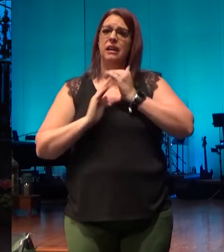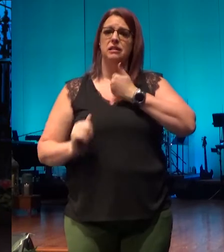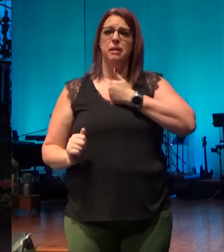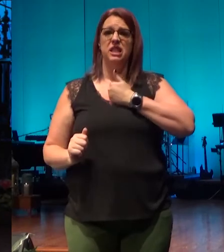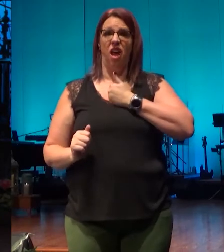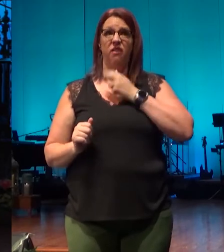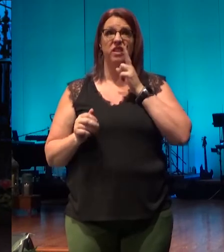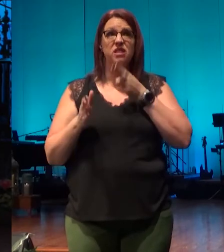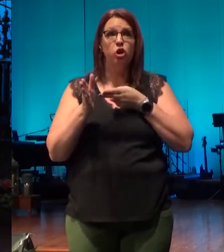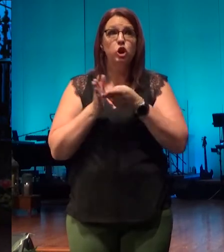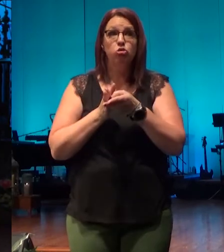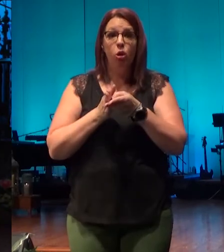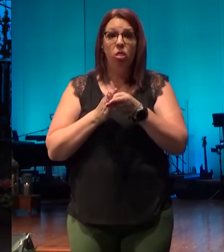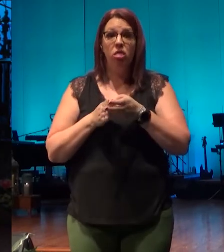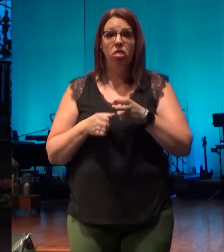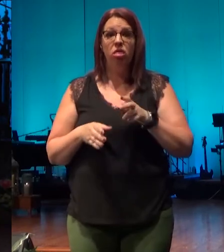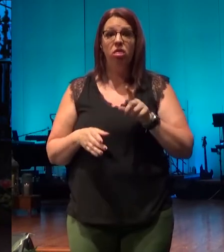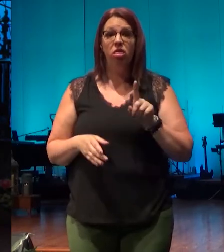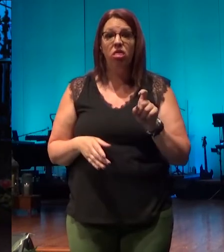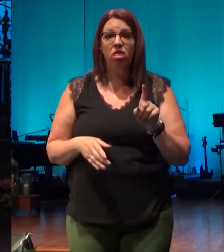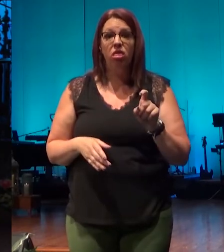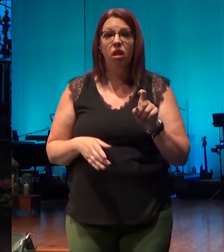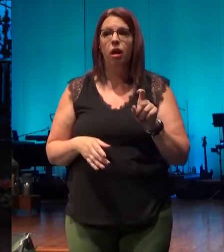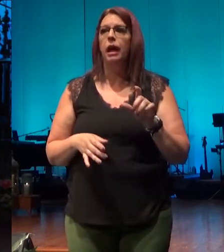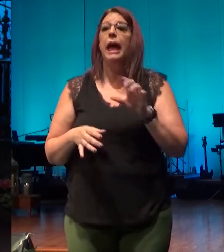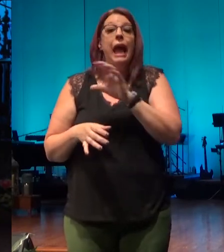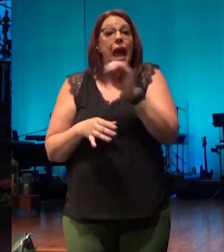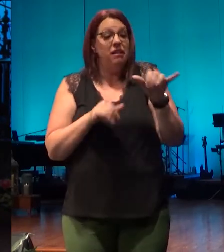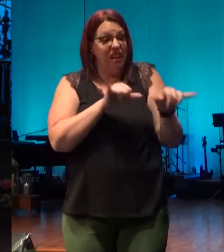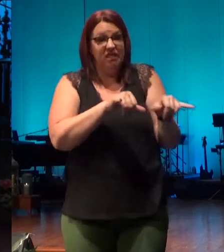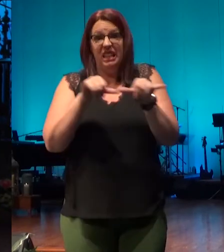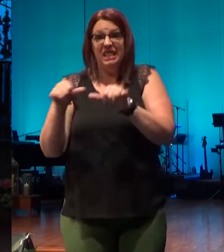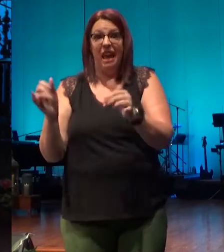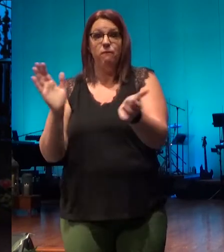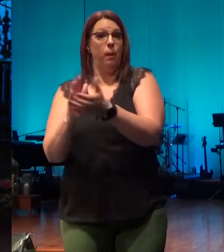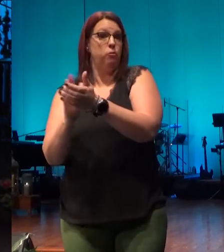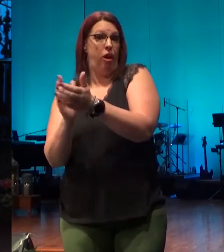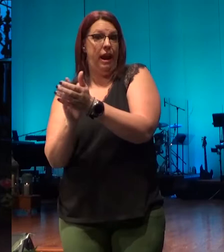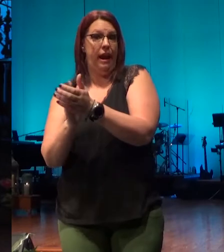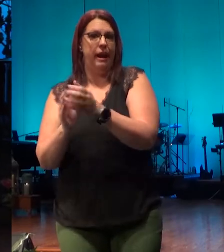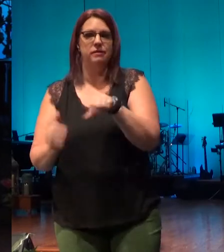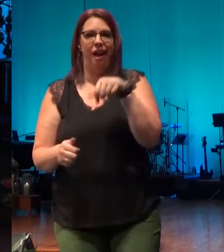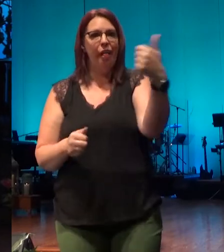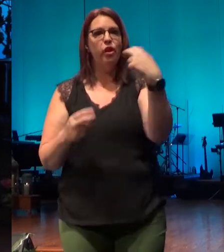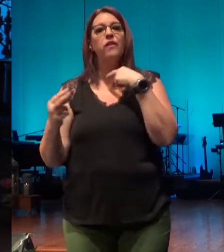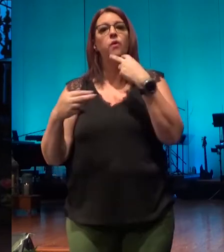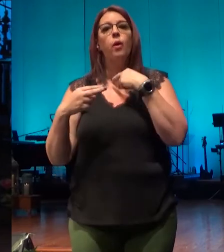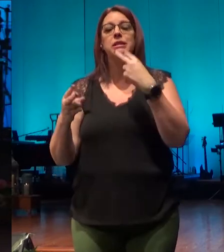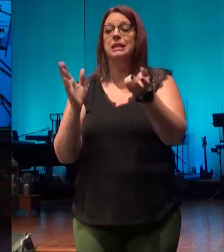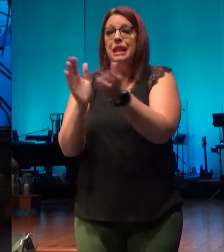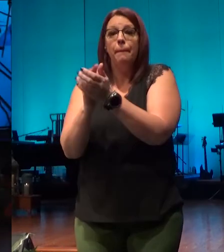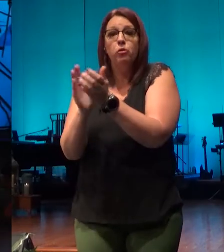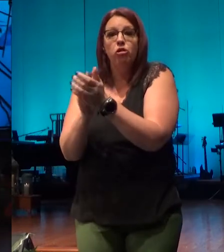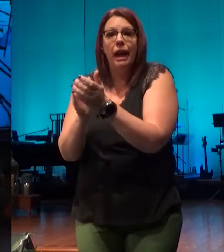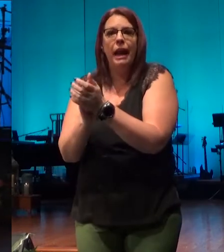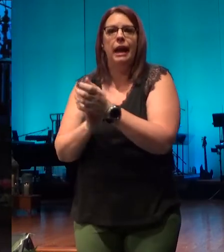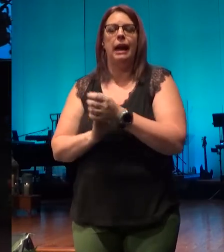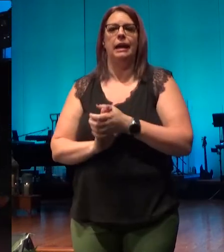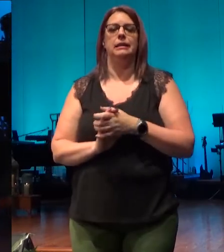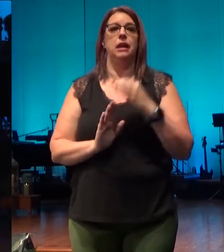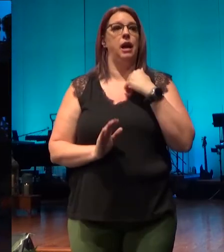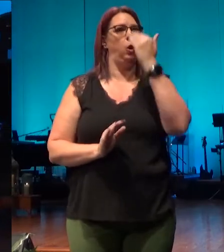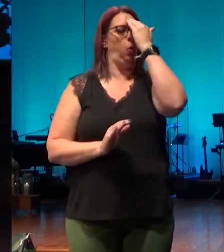truth is, it's the same for praise. The other voices that give us praise. I know that sometimes I've